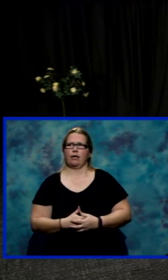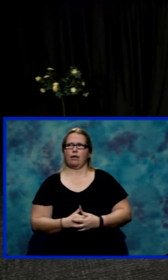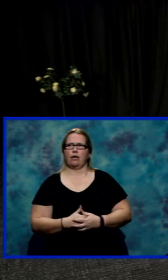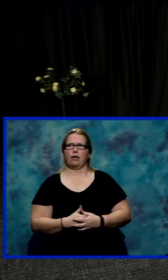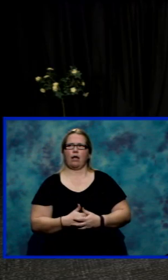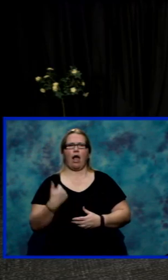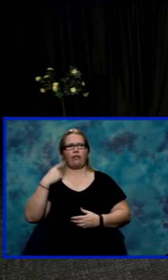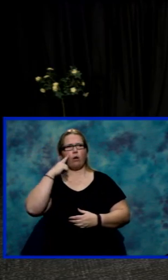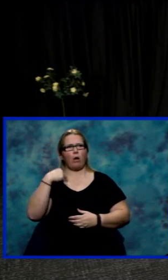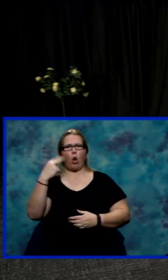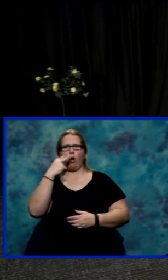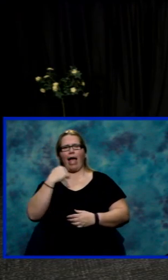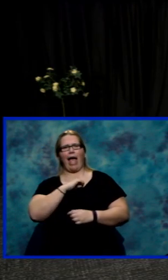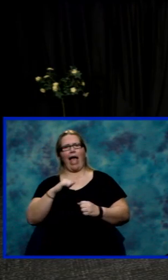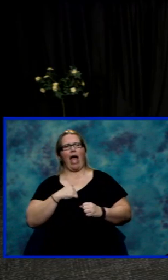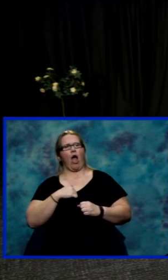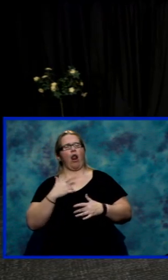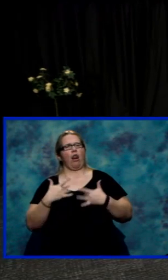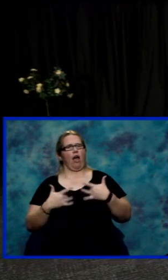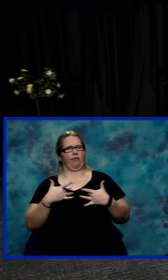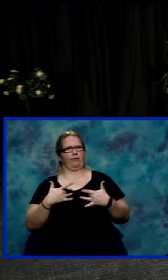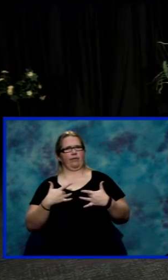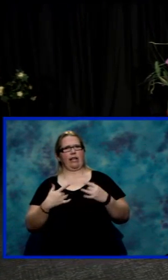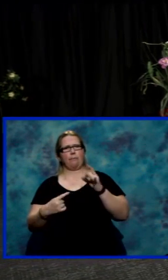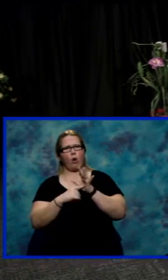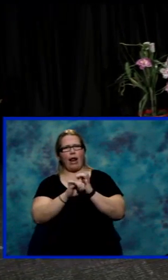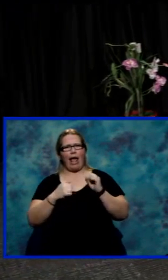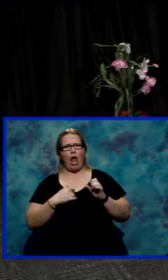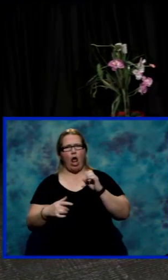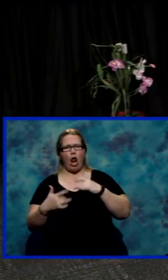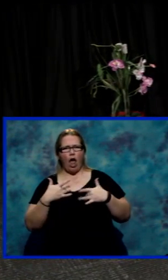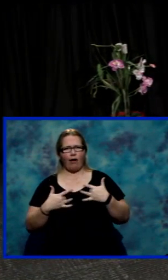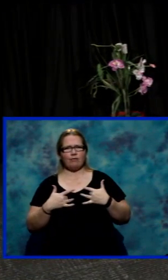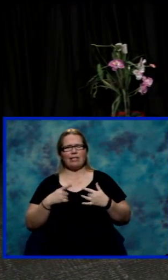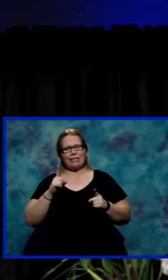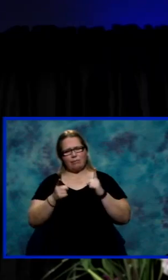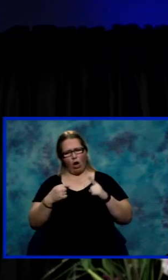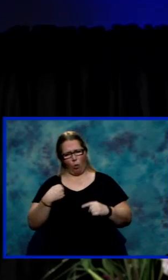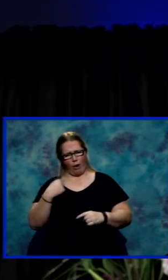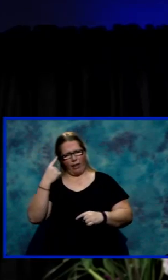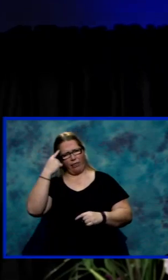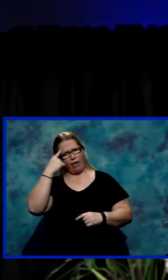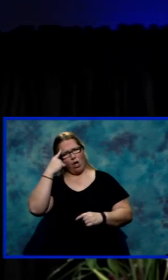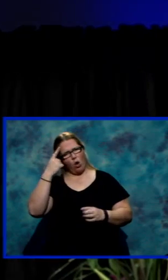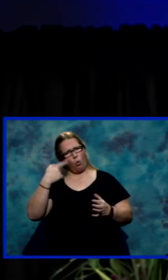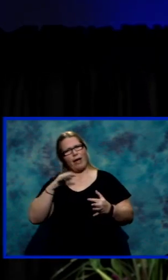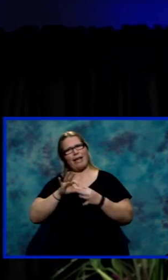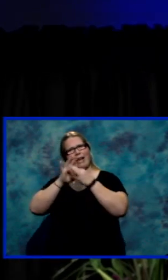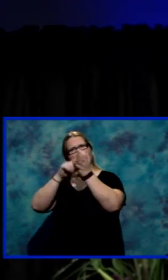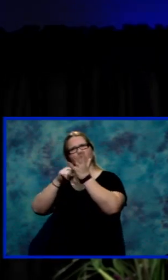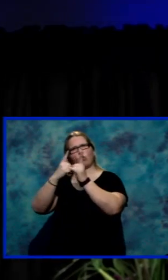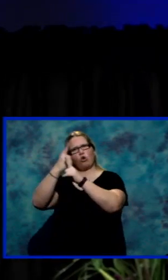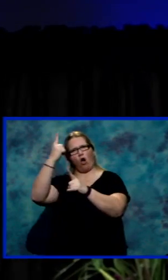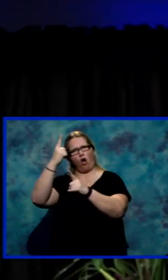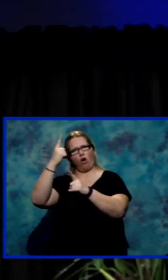looking at our own lives and thinking about the significance in our own lives, that when it comes down to it, we often feel like that we're connecting with God and speaking to God and